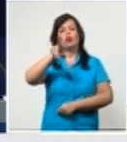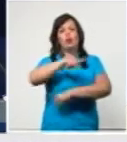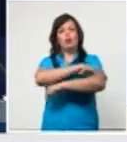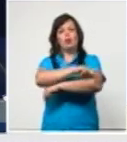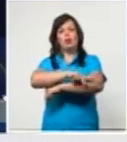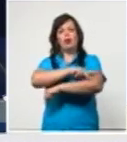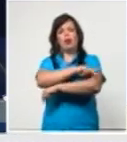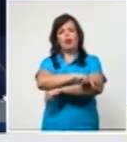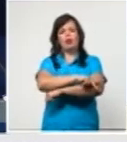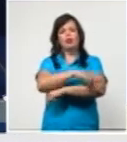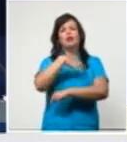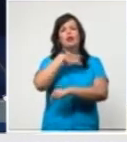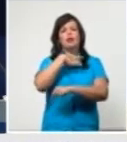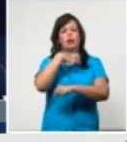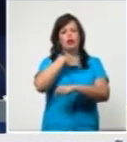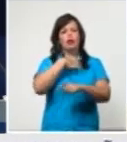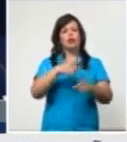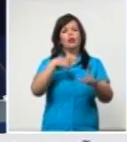9,394,607 confirmed cases,